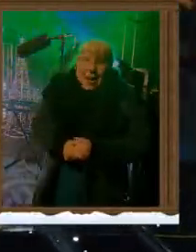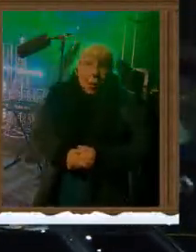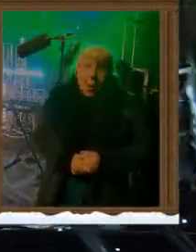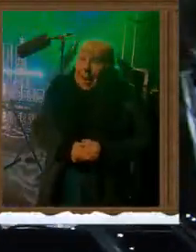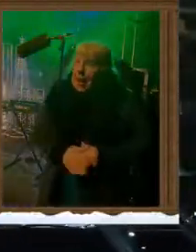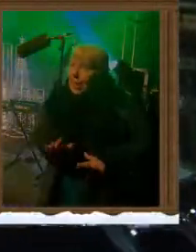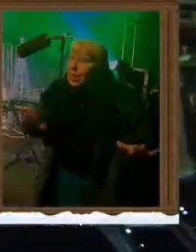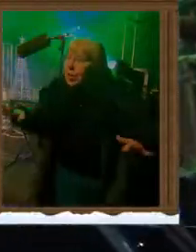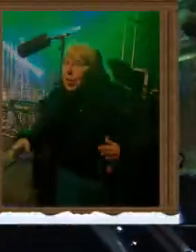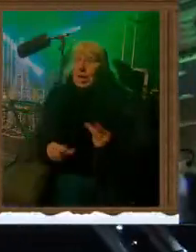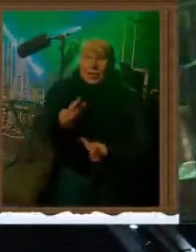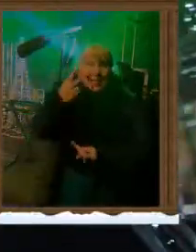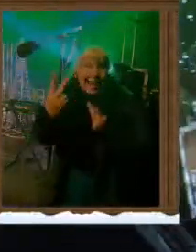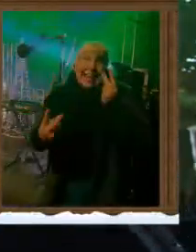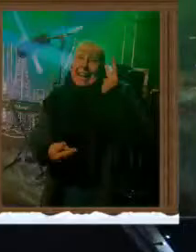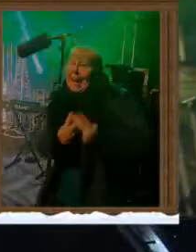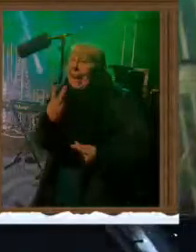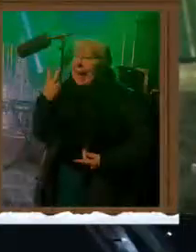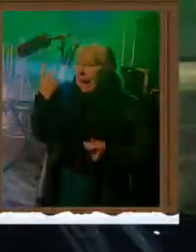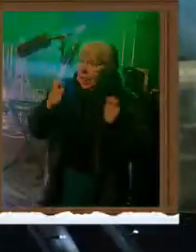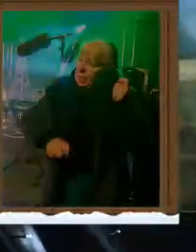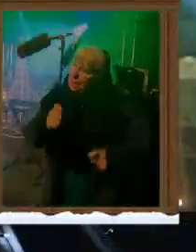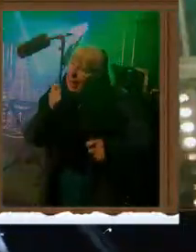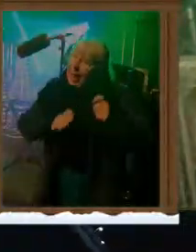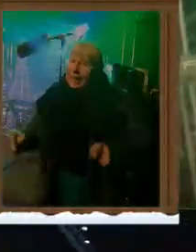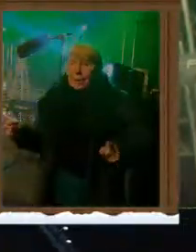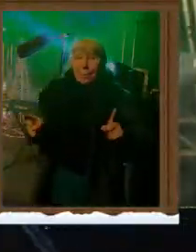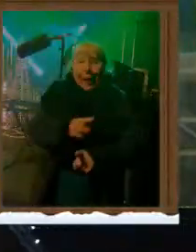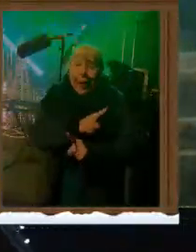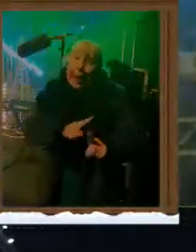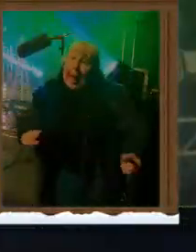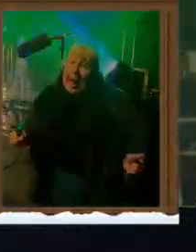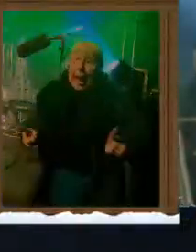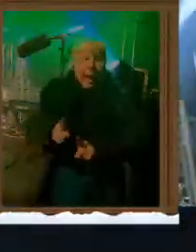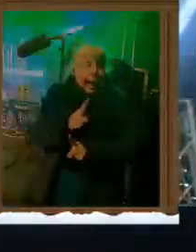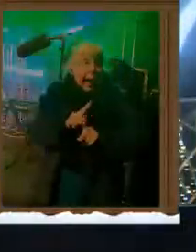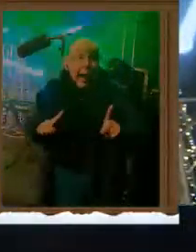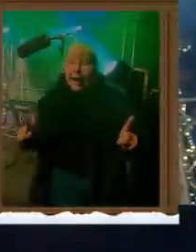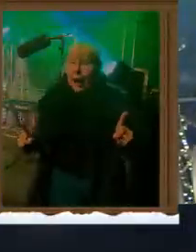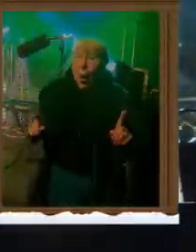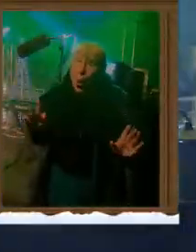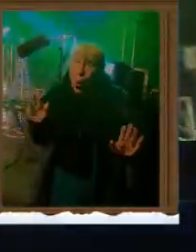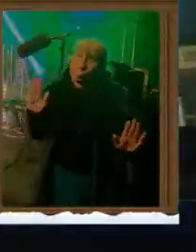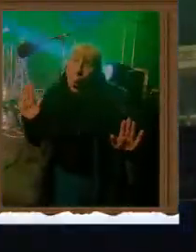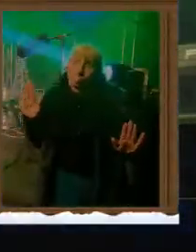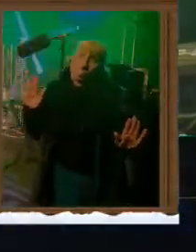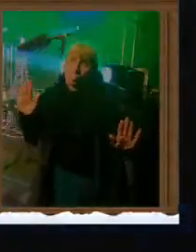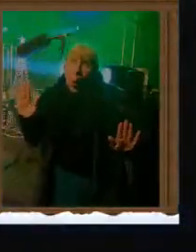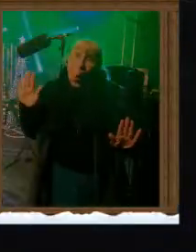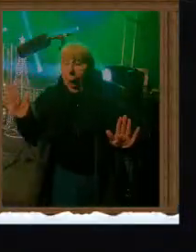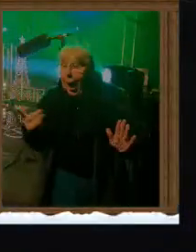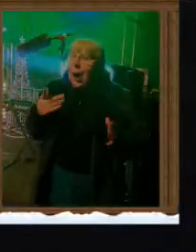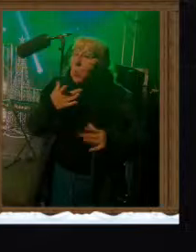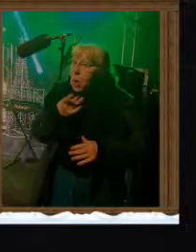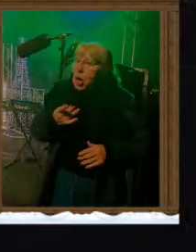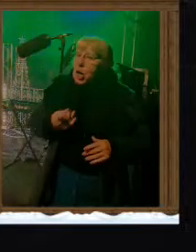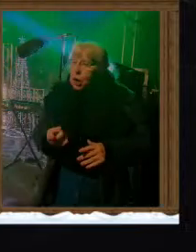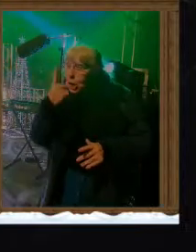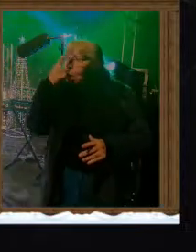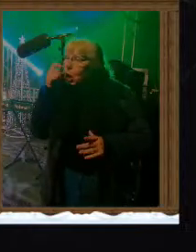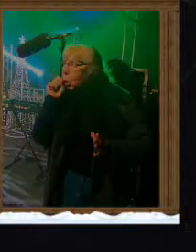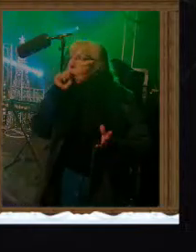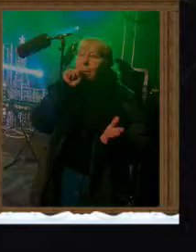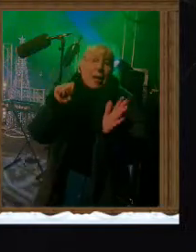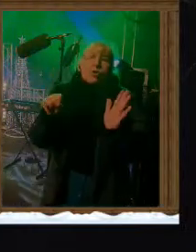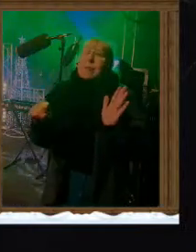When the kids start singing and the band begins to play. Oh, I wish